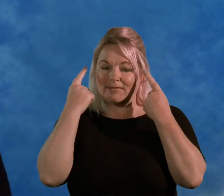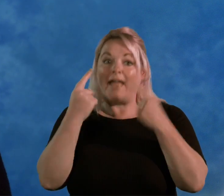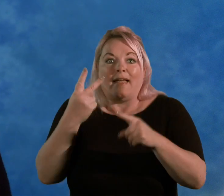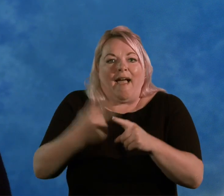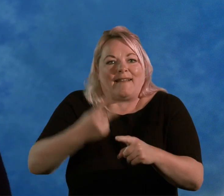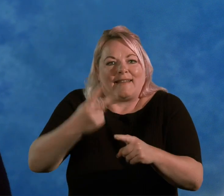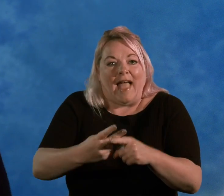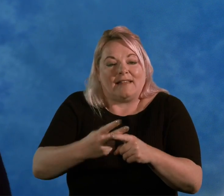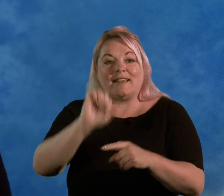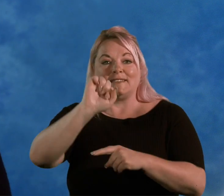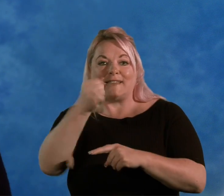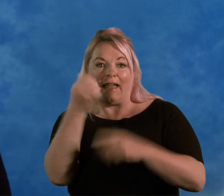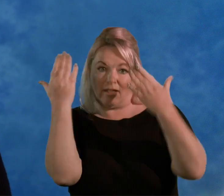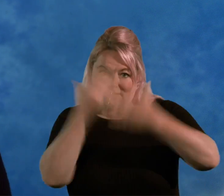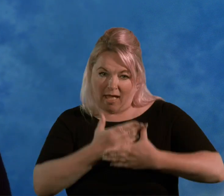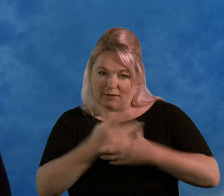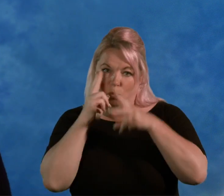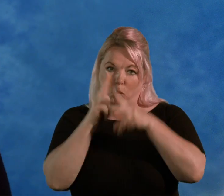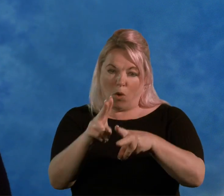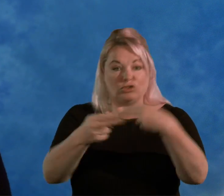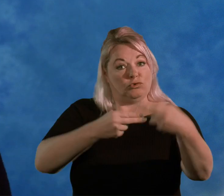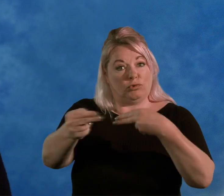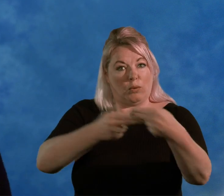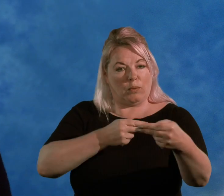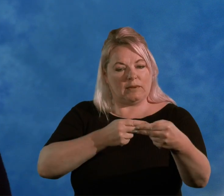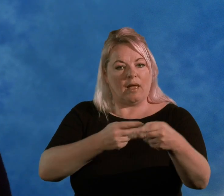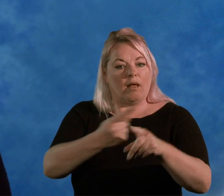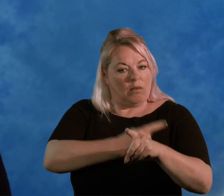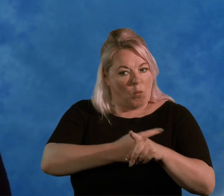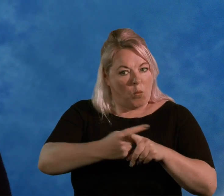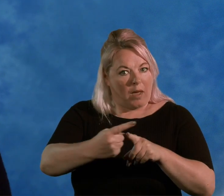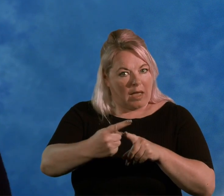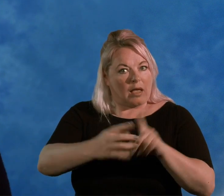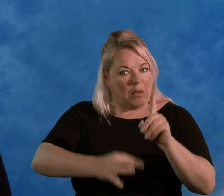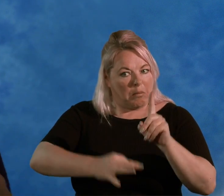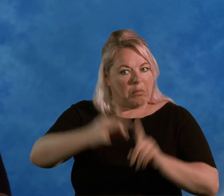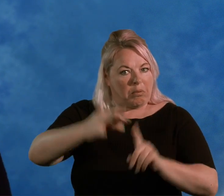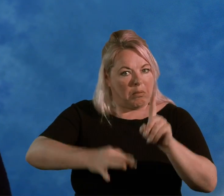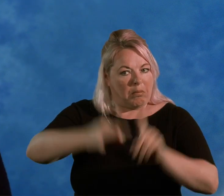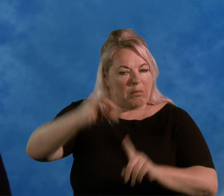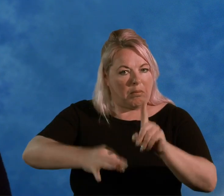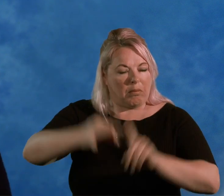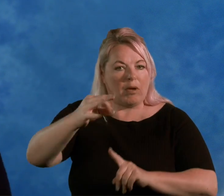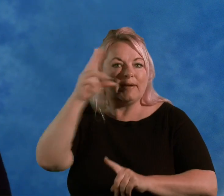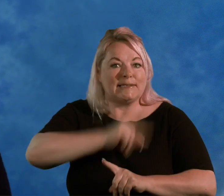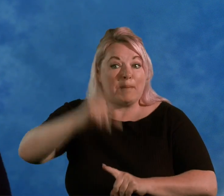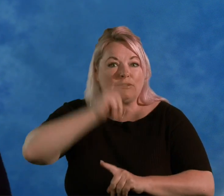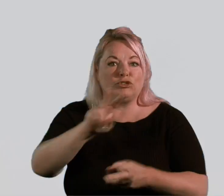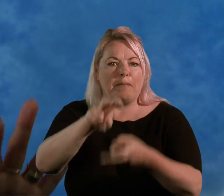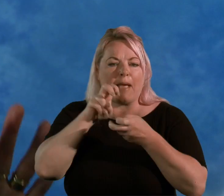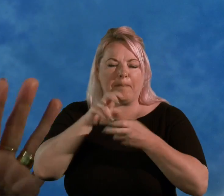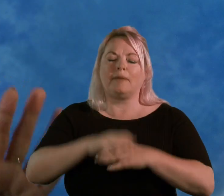I'd listen to the news again at 10 o'clock. And then I found as the week progressed, I was picking up far more of the